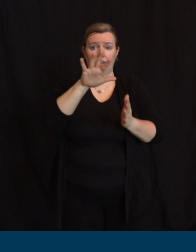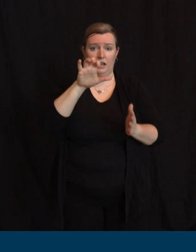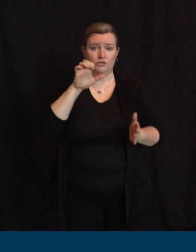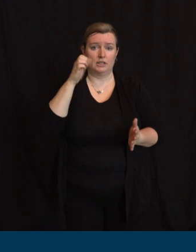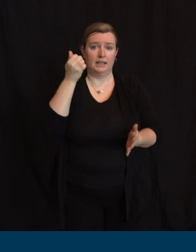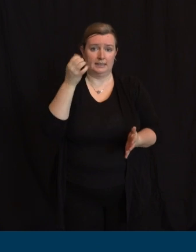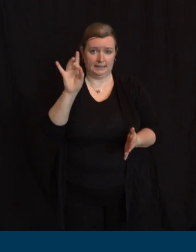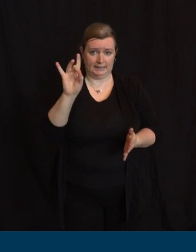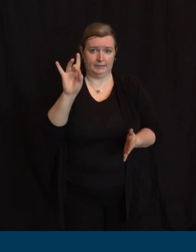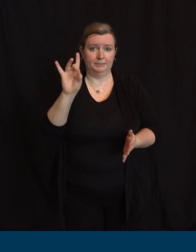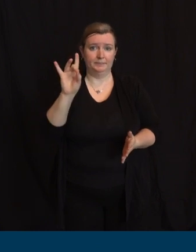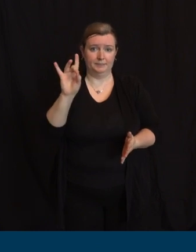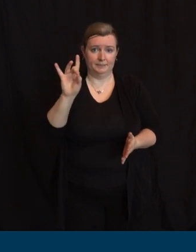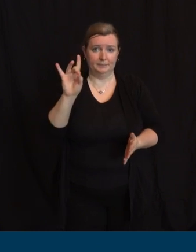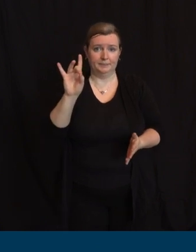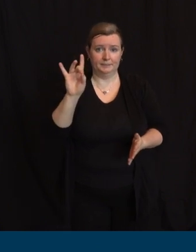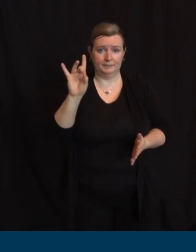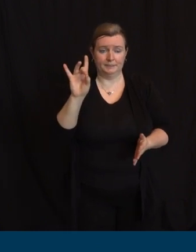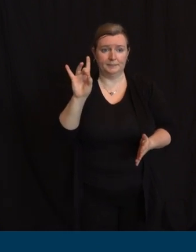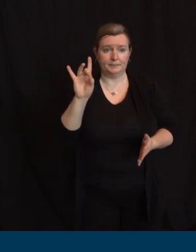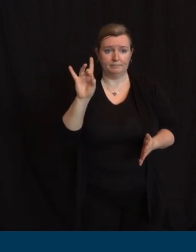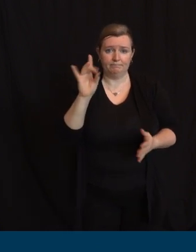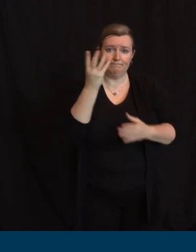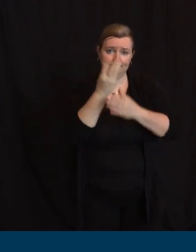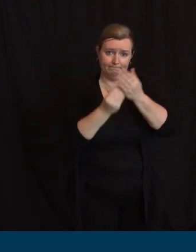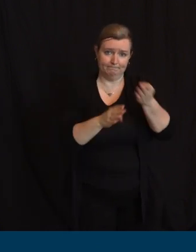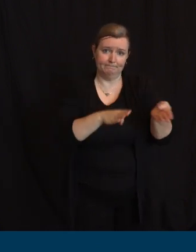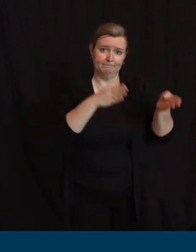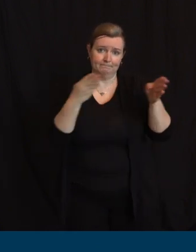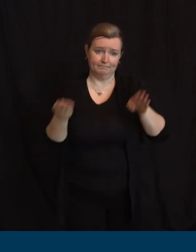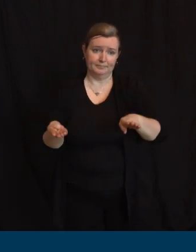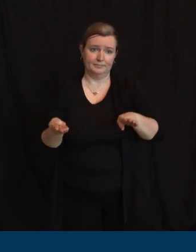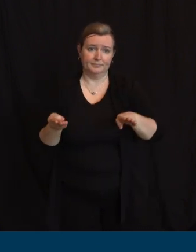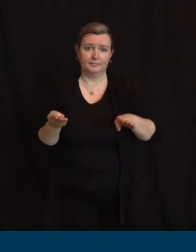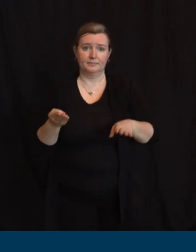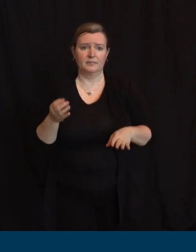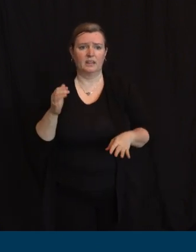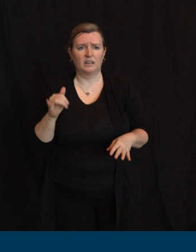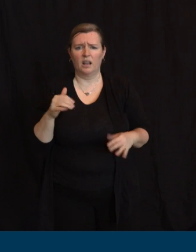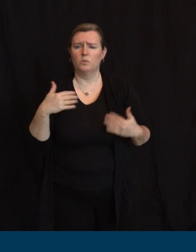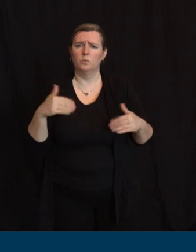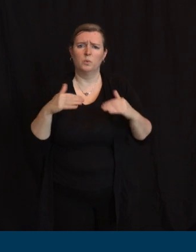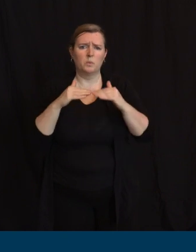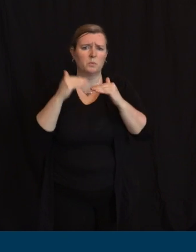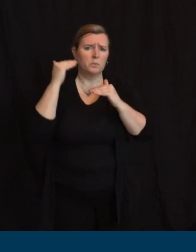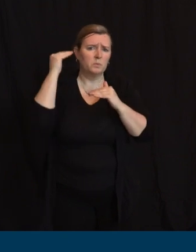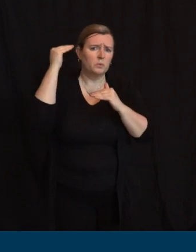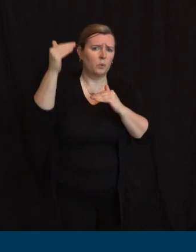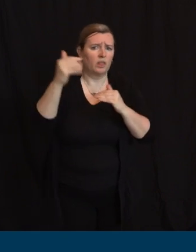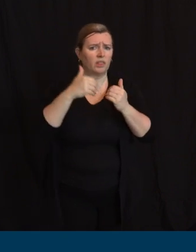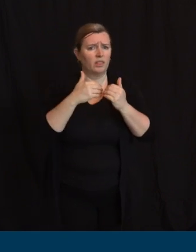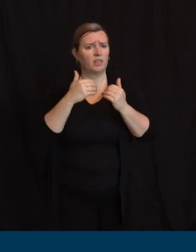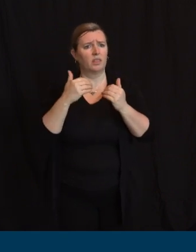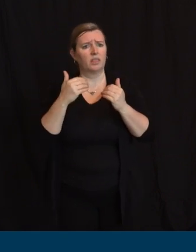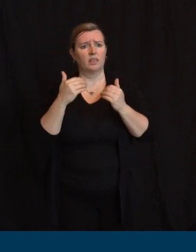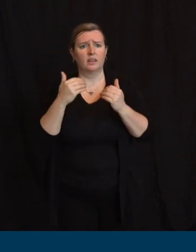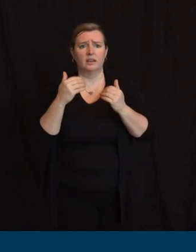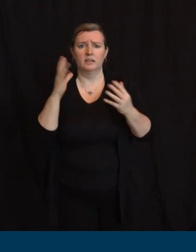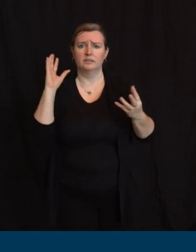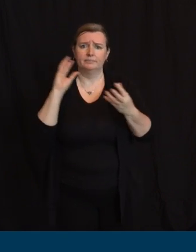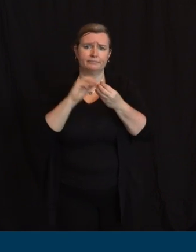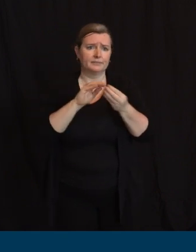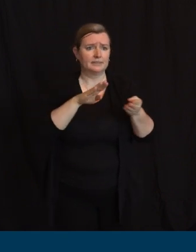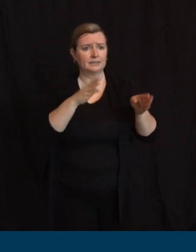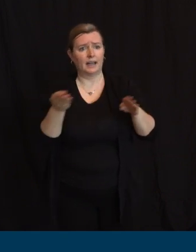3,518, and that is now officially more than the lives lost from fellow New Jerseyans in the